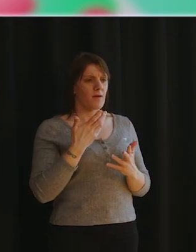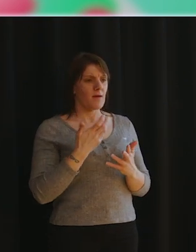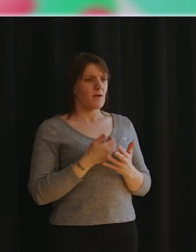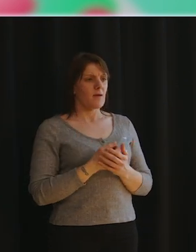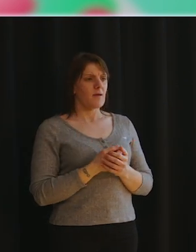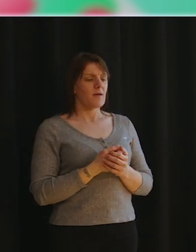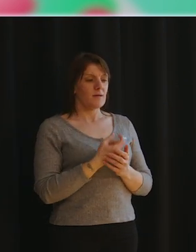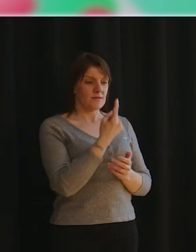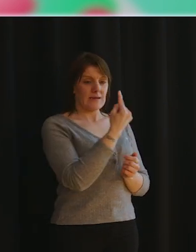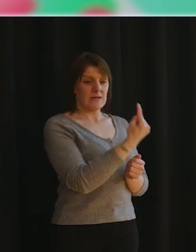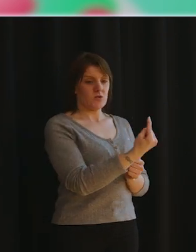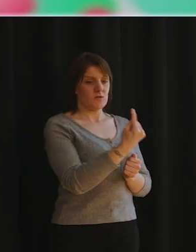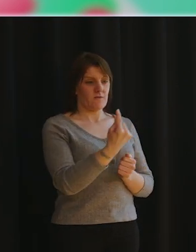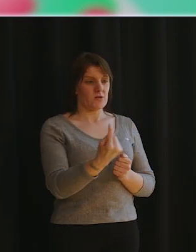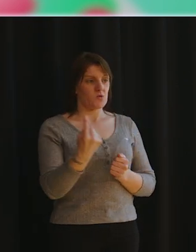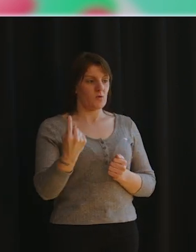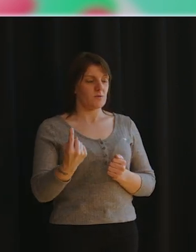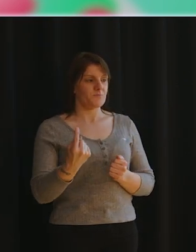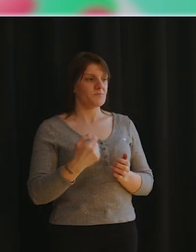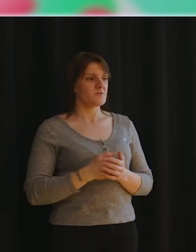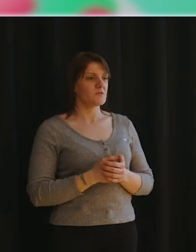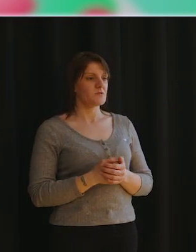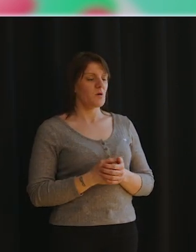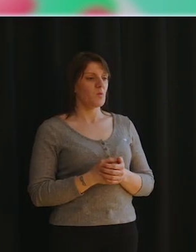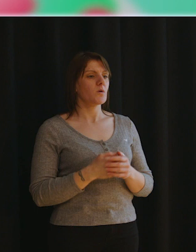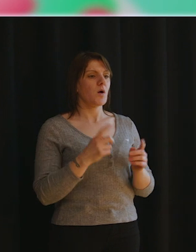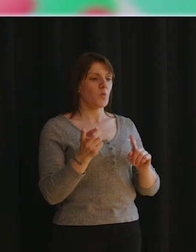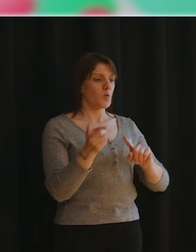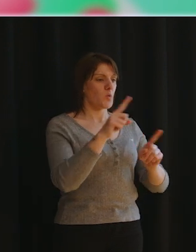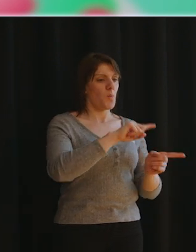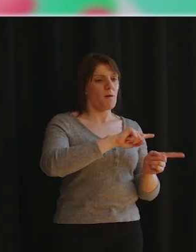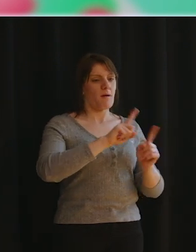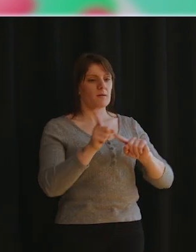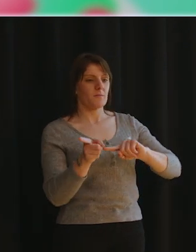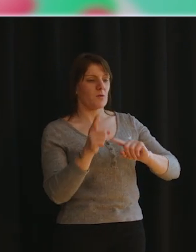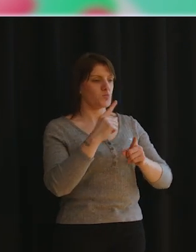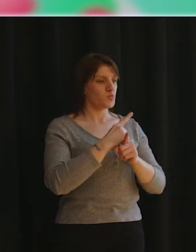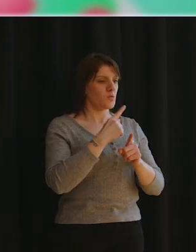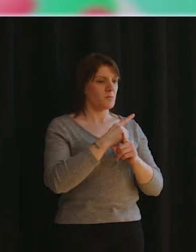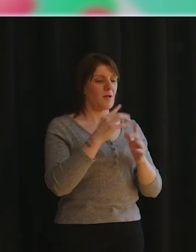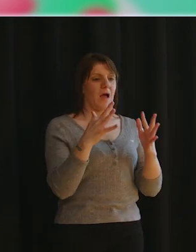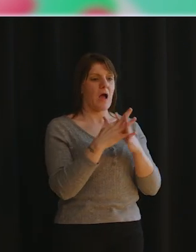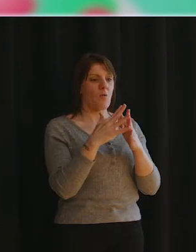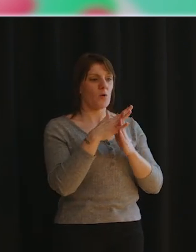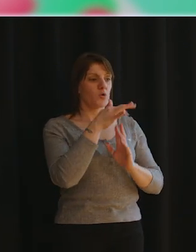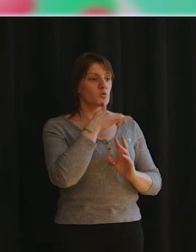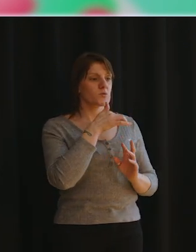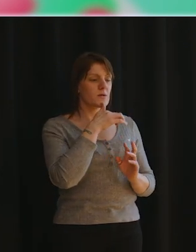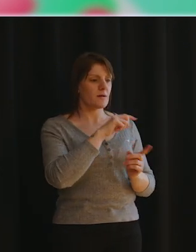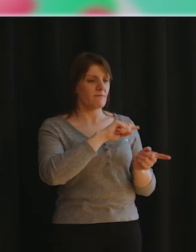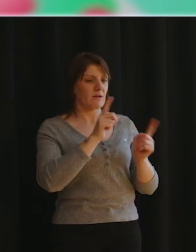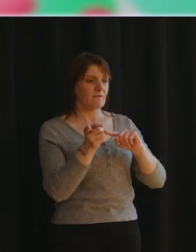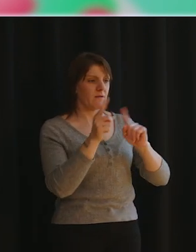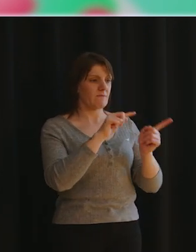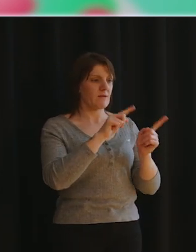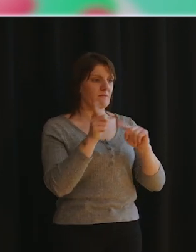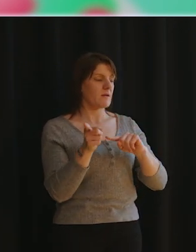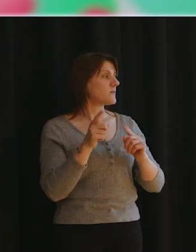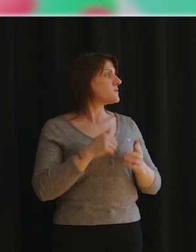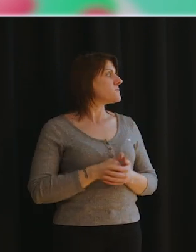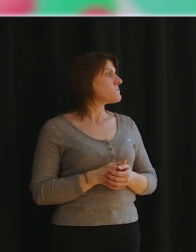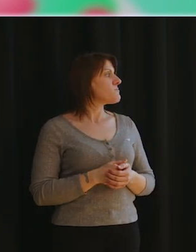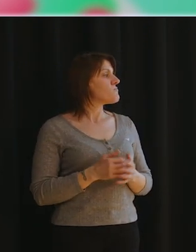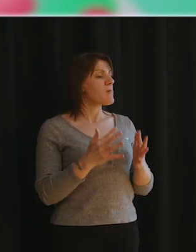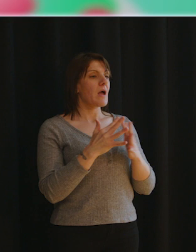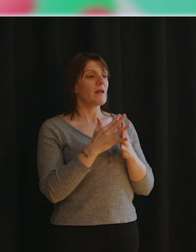for individuals. So I will flip between talking about how I use it with Keir and how I use it in